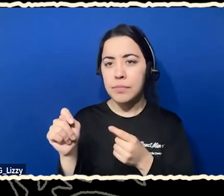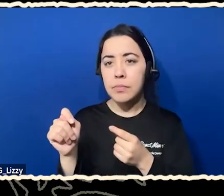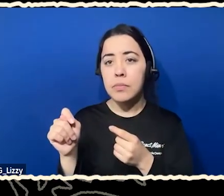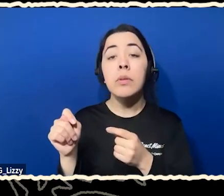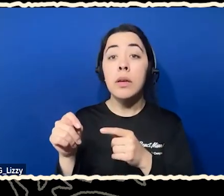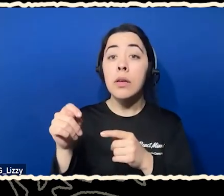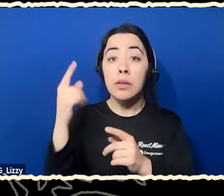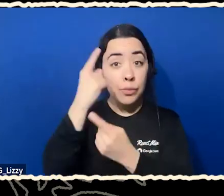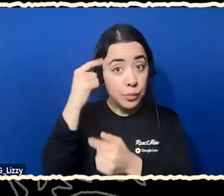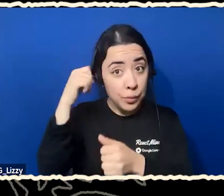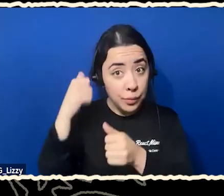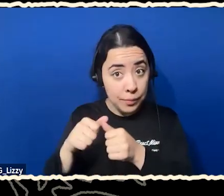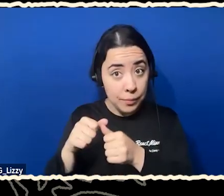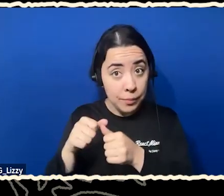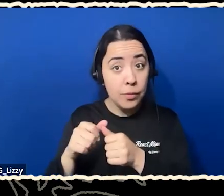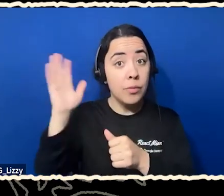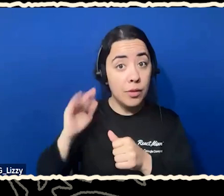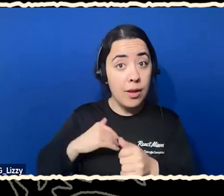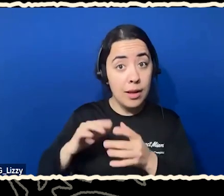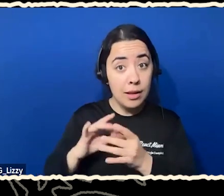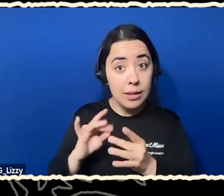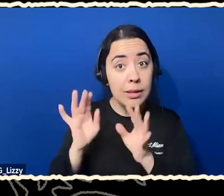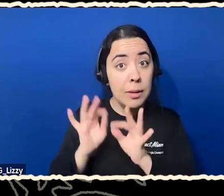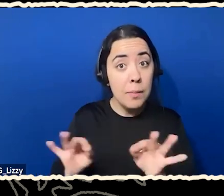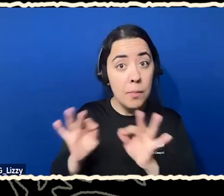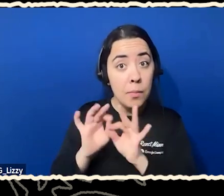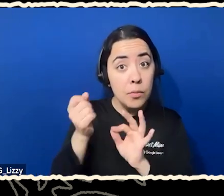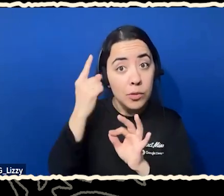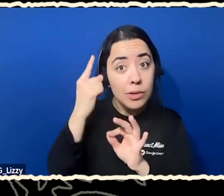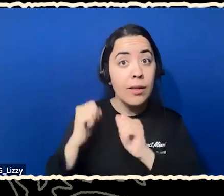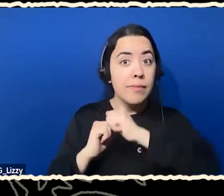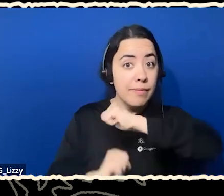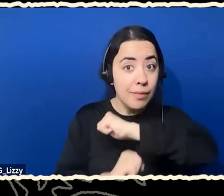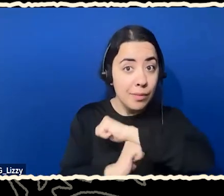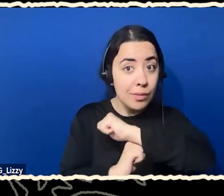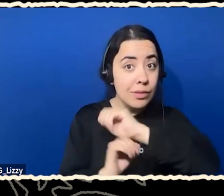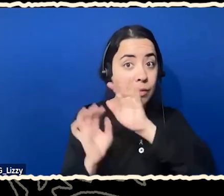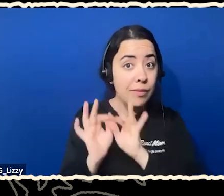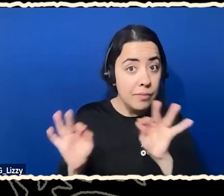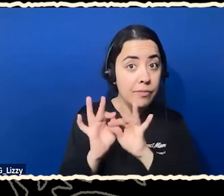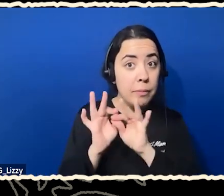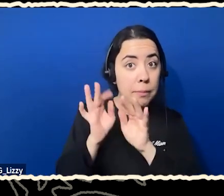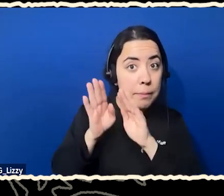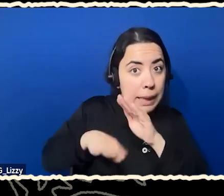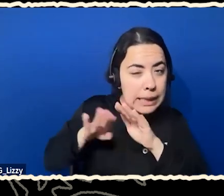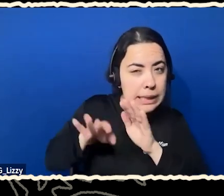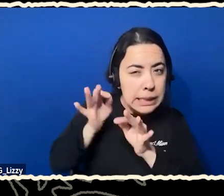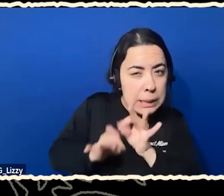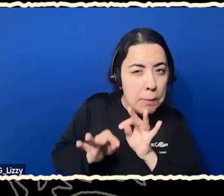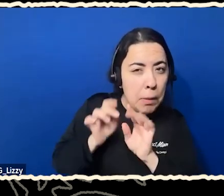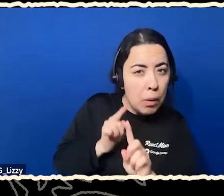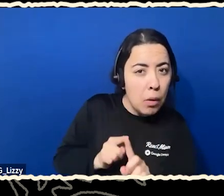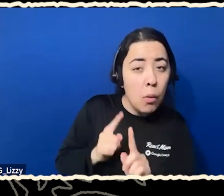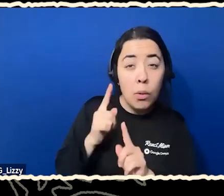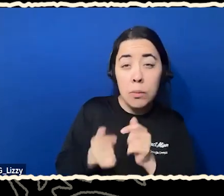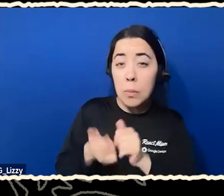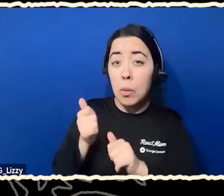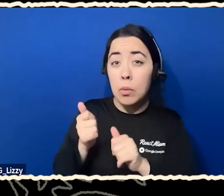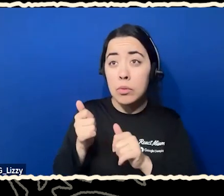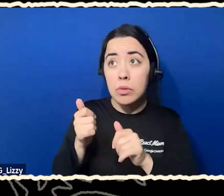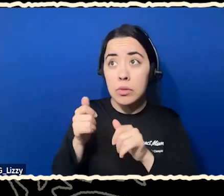back to how I said I think it's very important to understand the fundamentals. I said earlier that one of the most common understandings